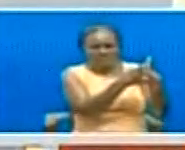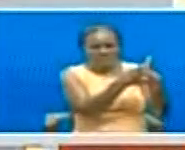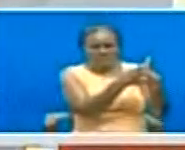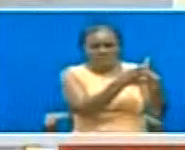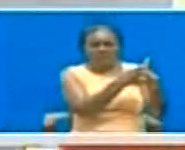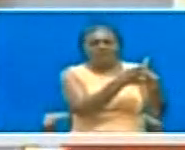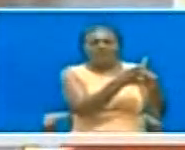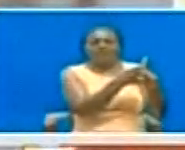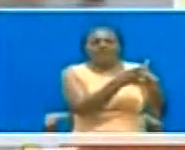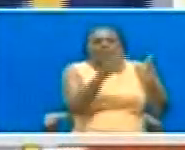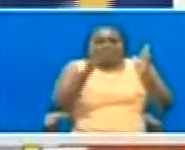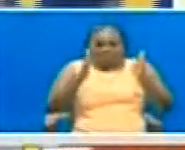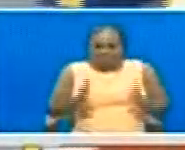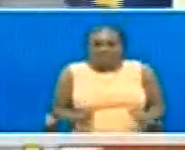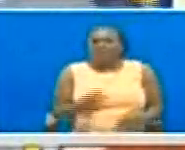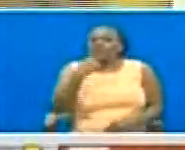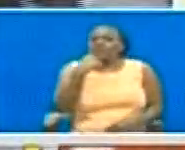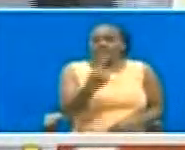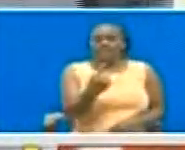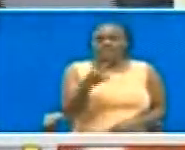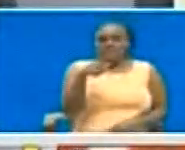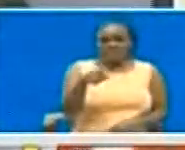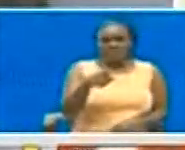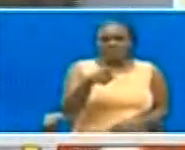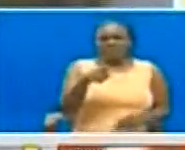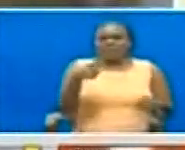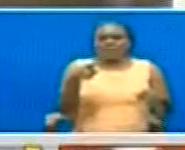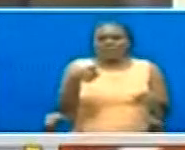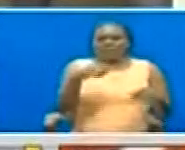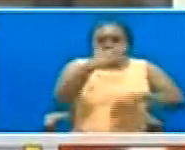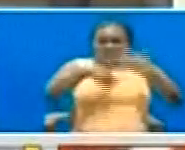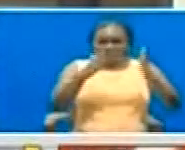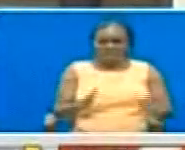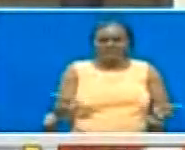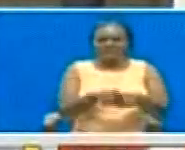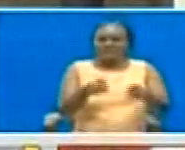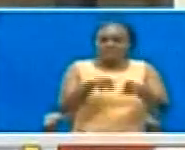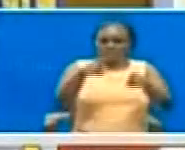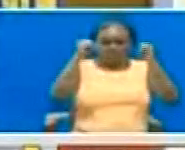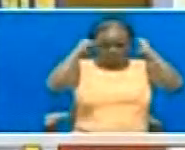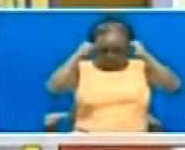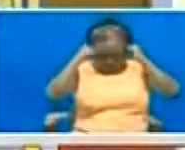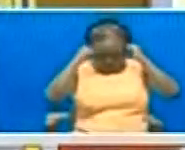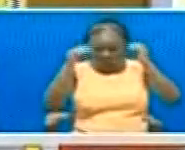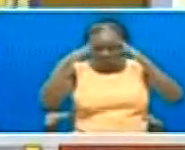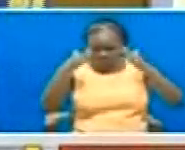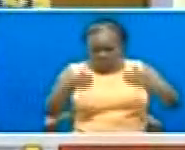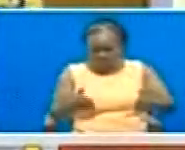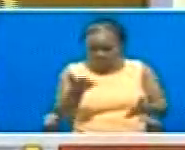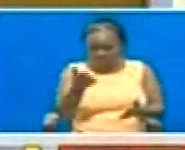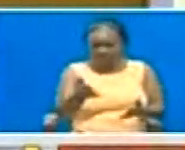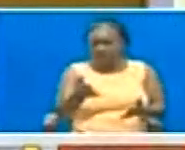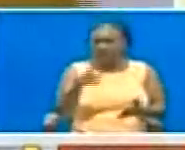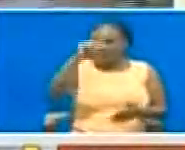a student athlete is a person, like you've said, who's an athlete. They have sports, but they're also juggling their education. And those people are